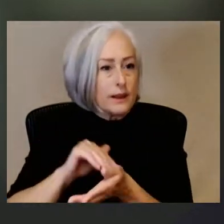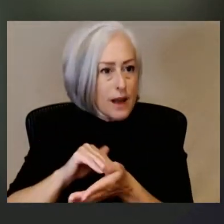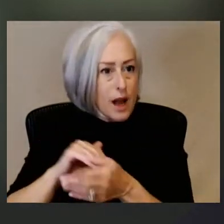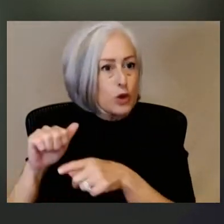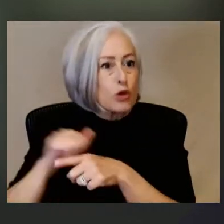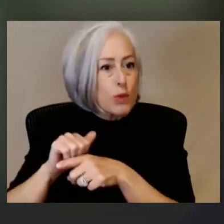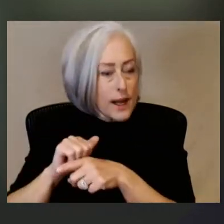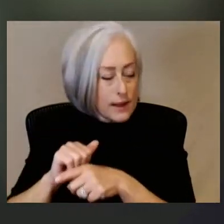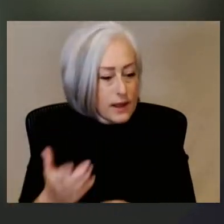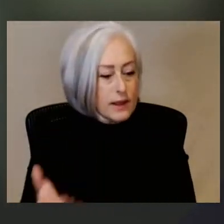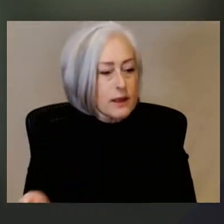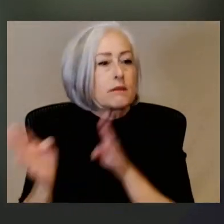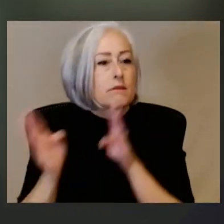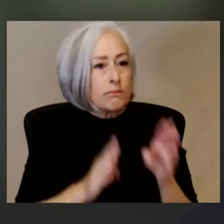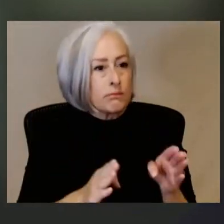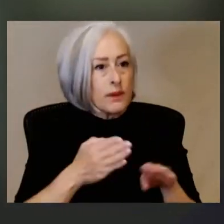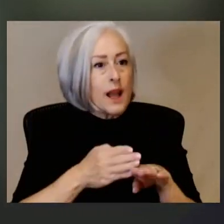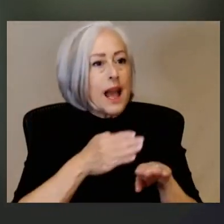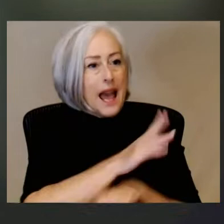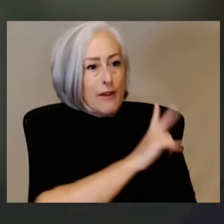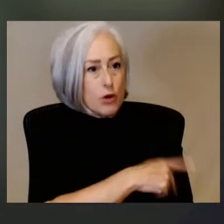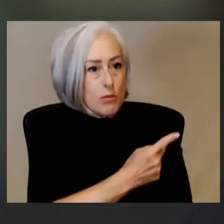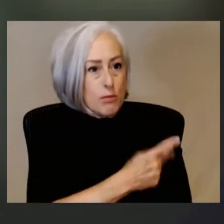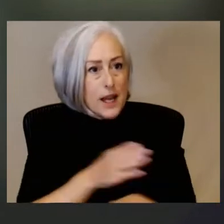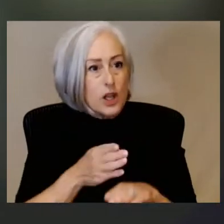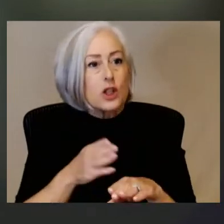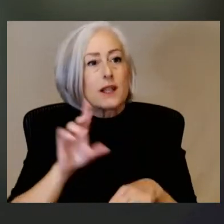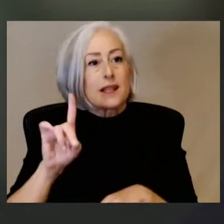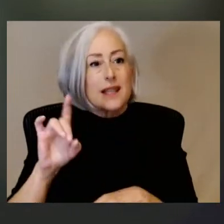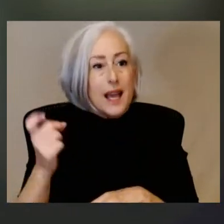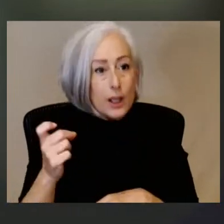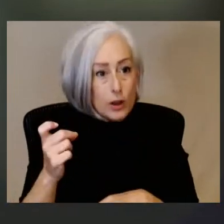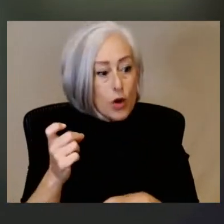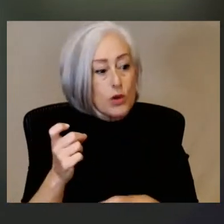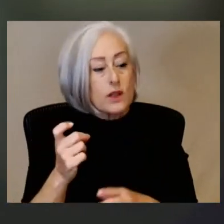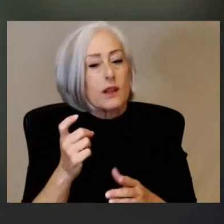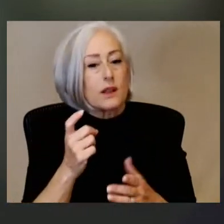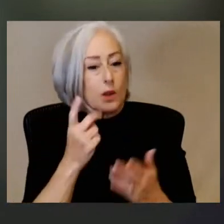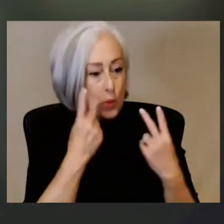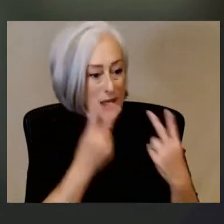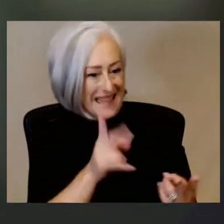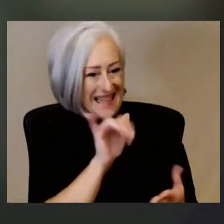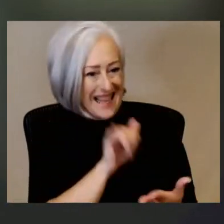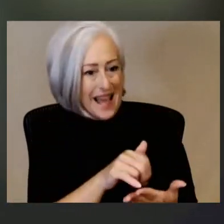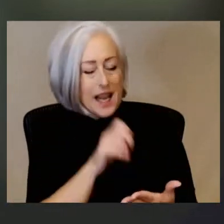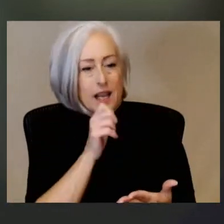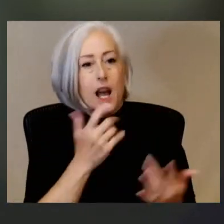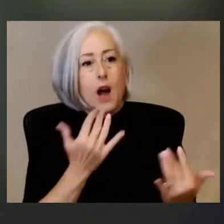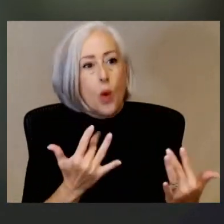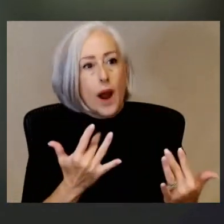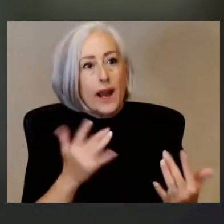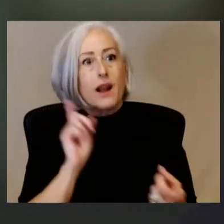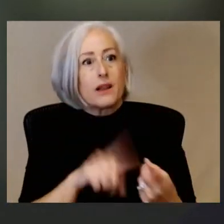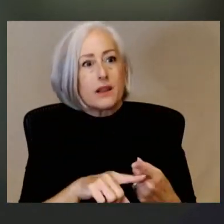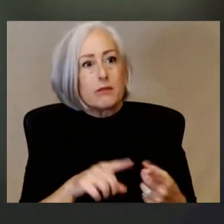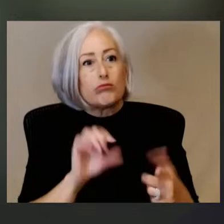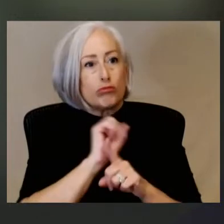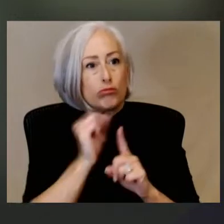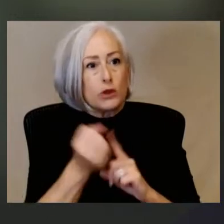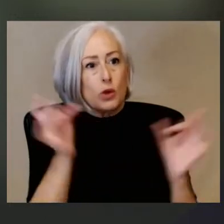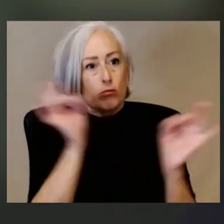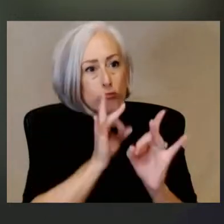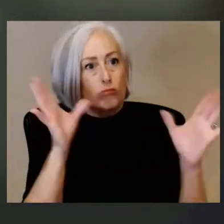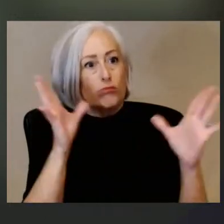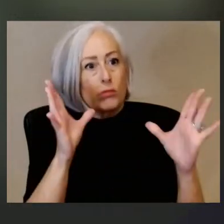patients post-diagnosis rather than waiting till crisis. The impact really is that people are able to